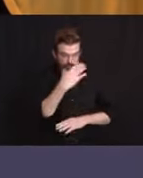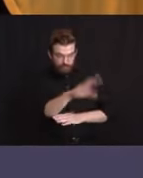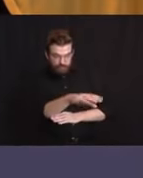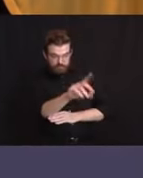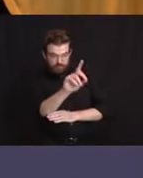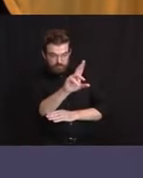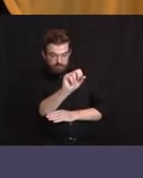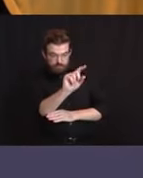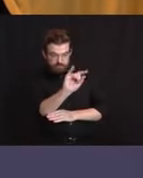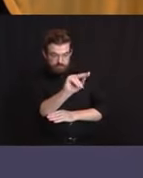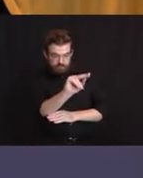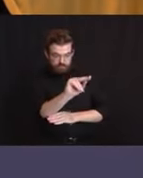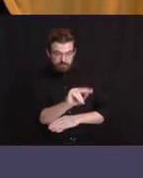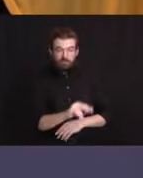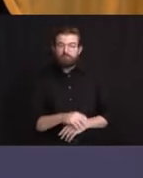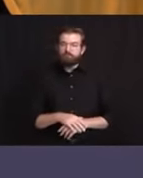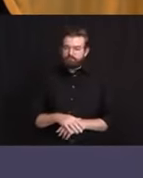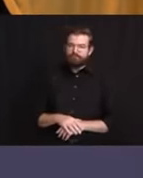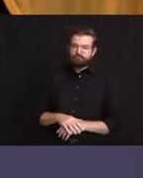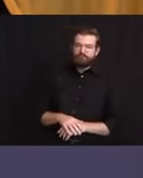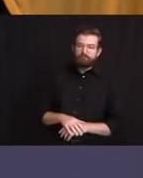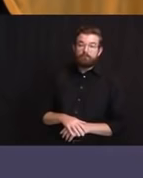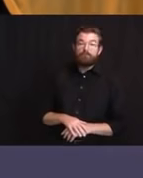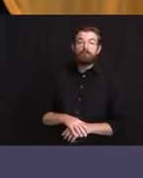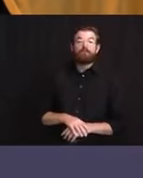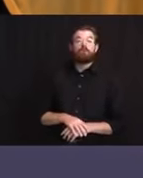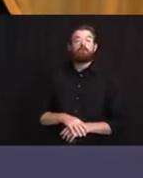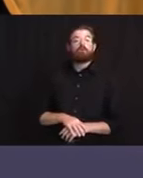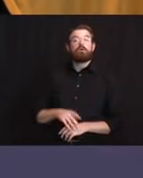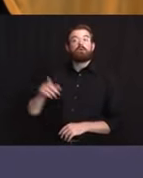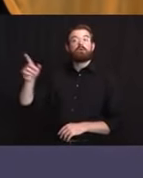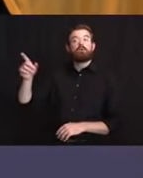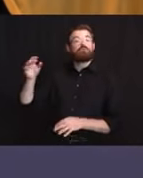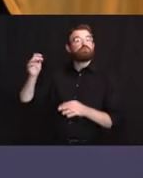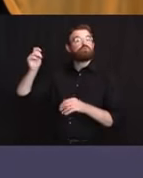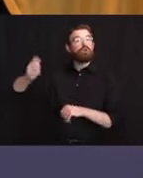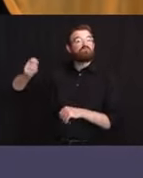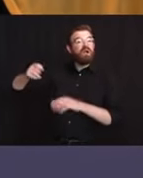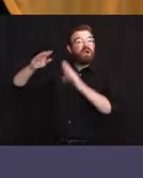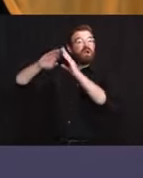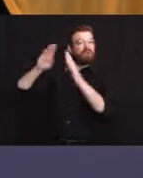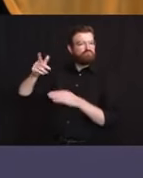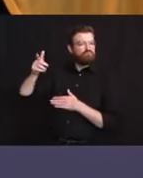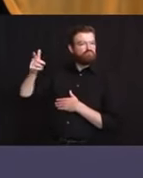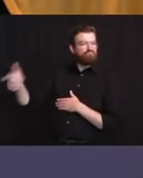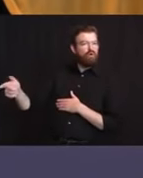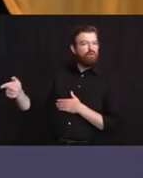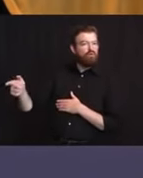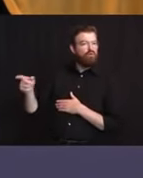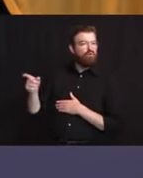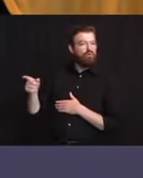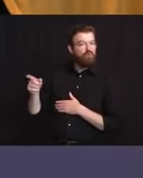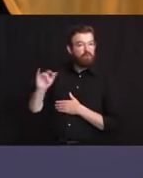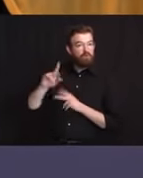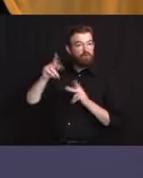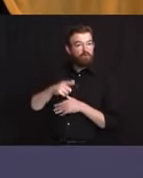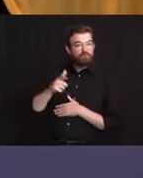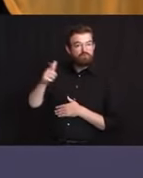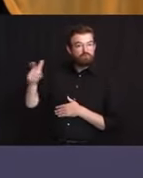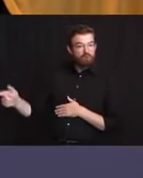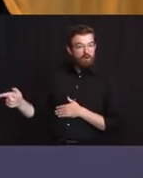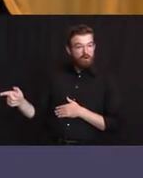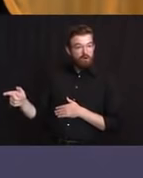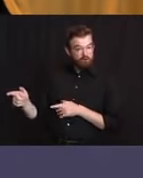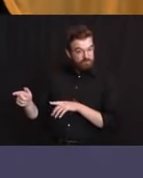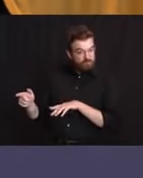confirm that the suspect in the shooting at Judge Salas' home is dead, and any other details that you may know? Monmouth County said Sunday